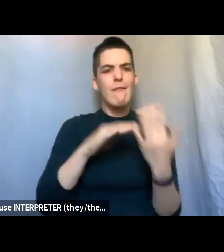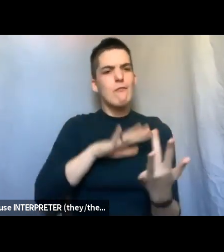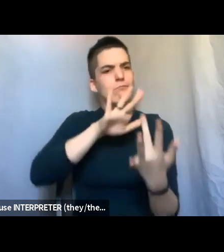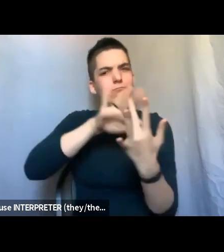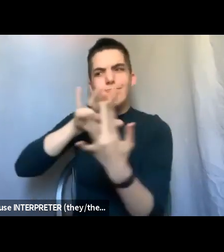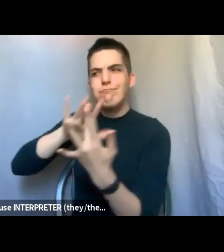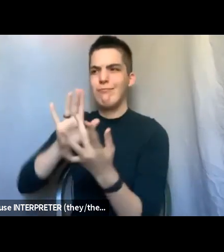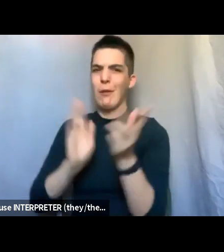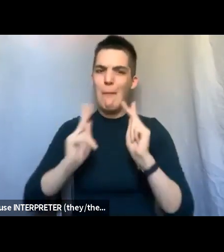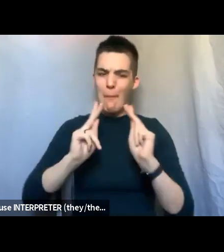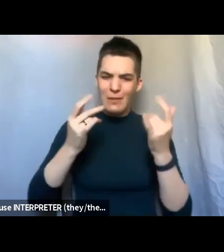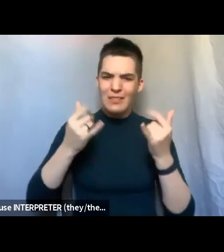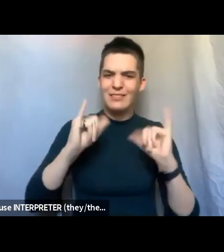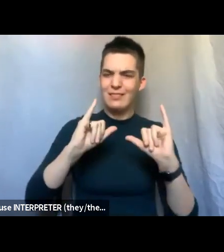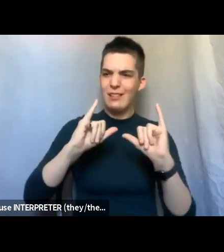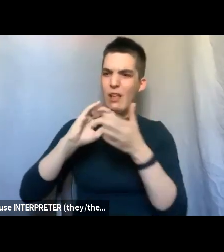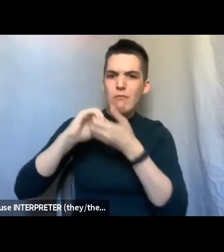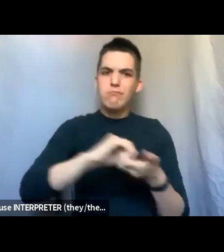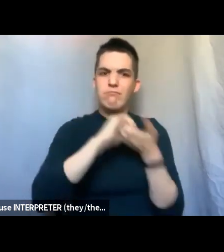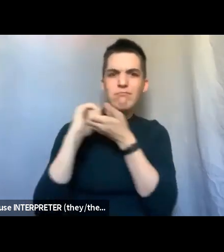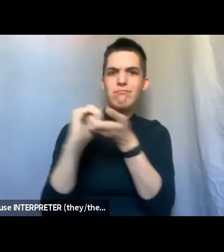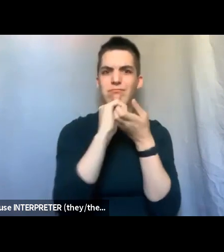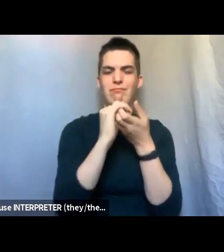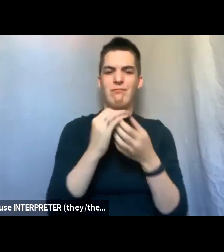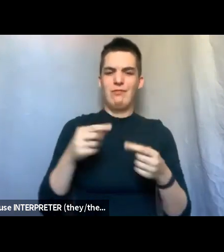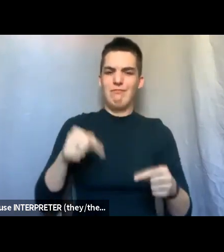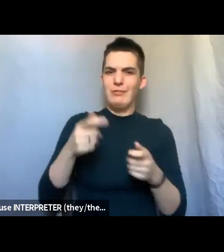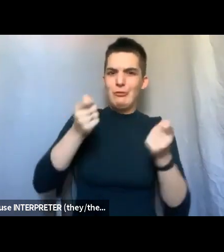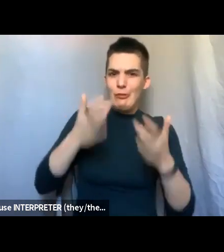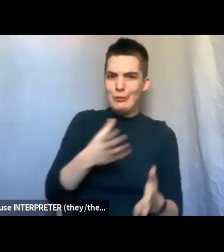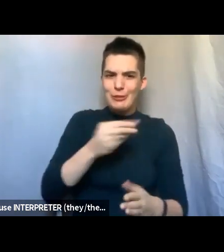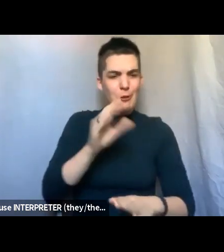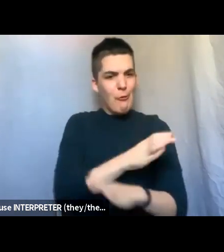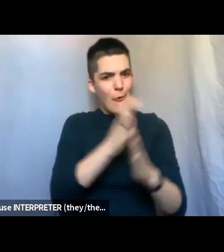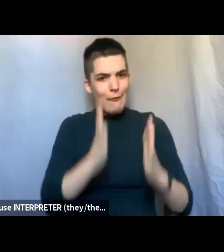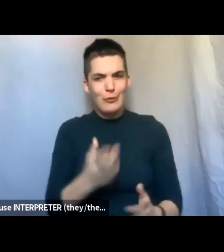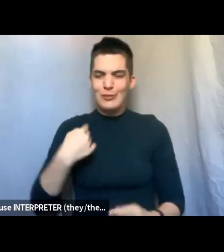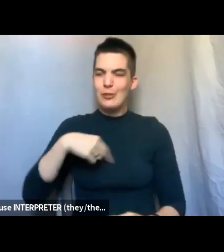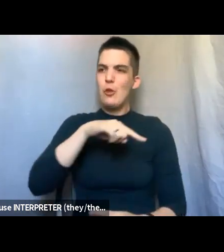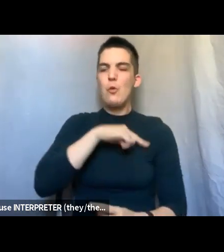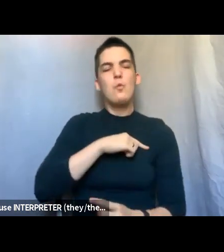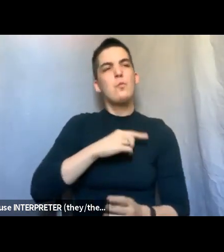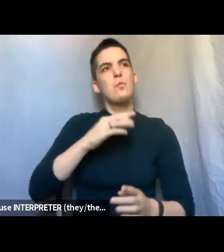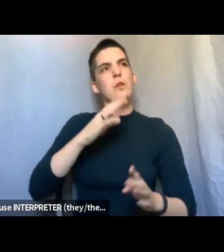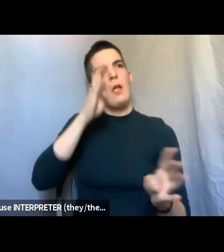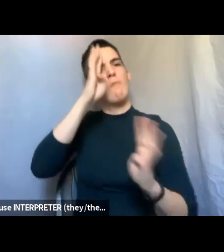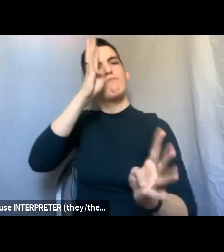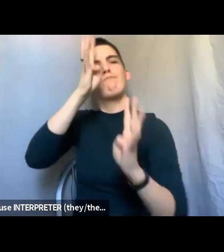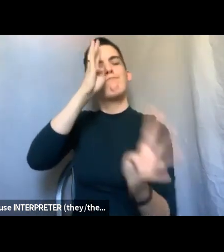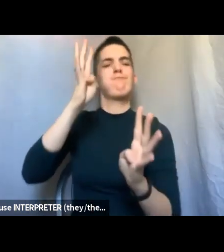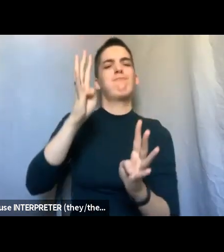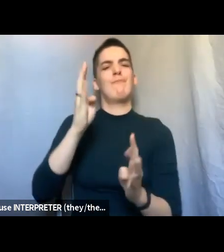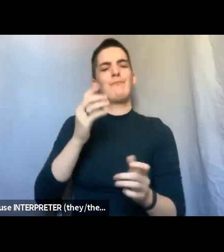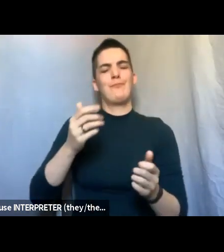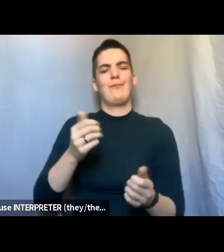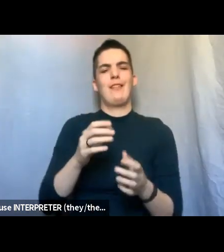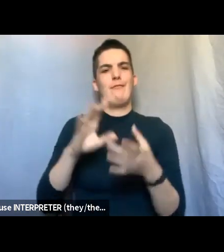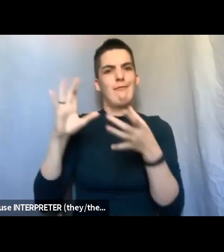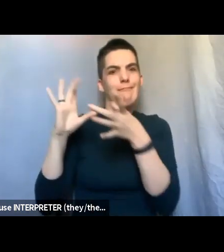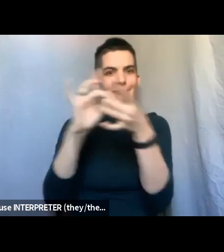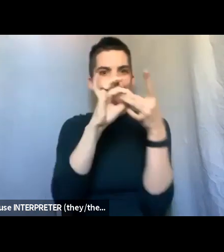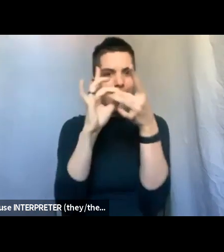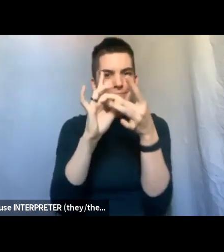all of the directors and choreographers in this time of isolation. So we developed Directors Lab West Connects. And it has been